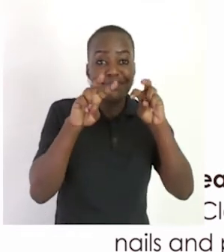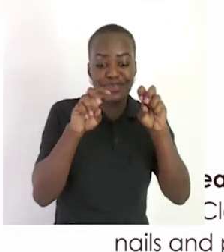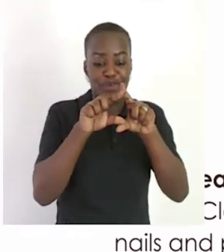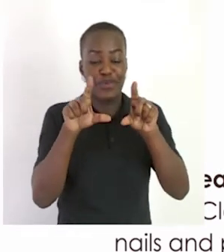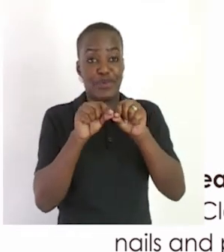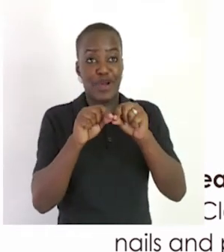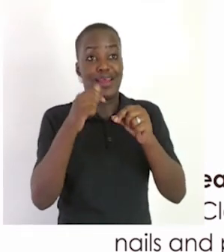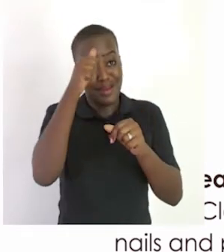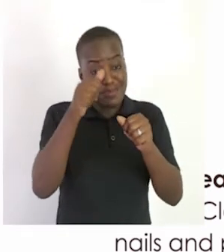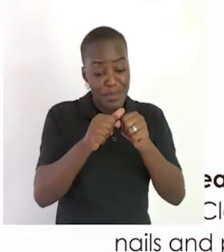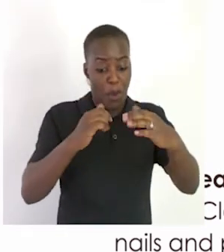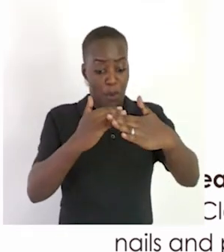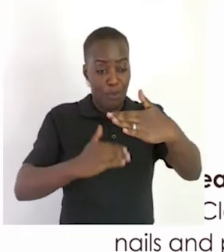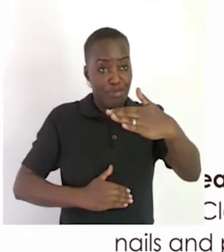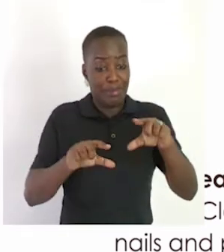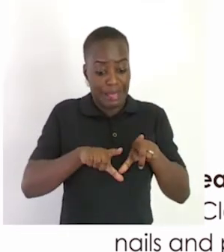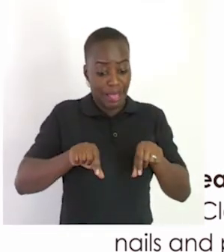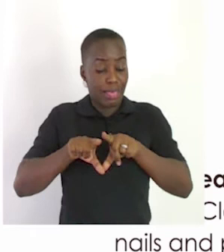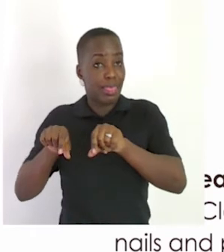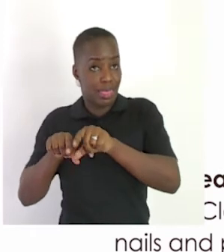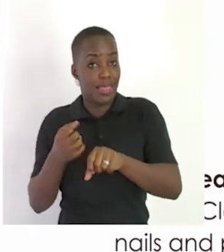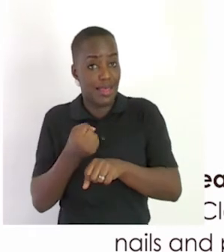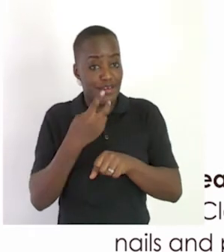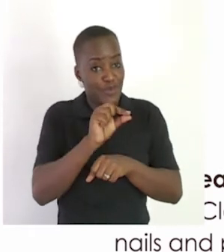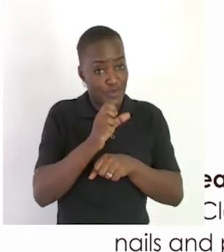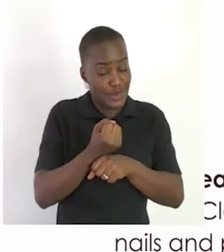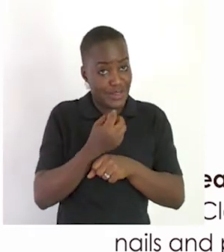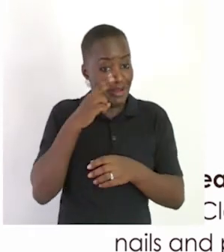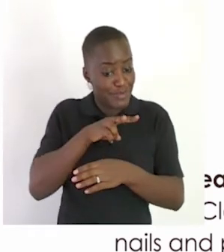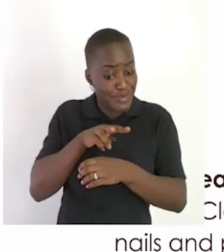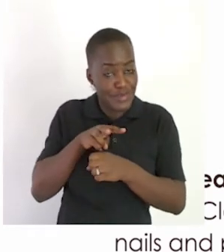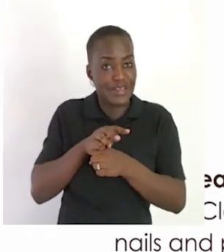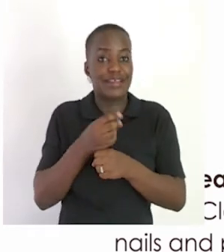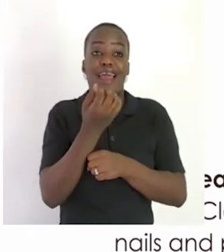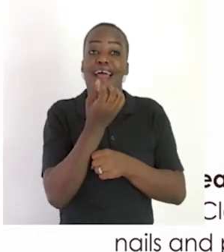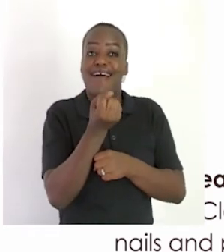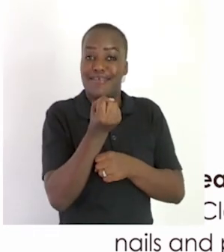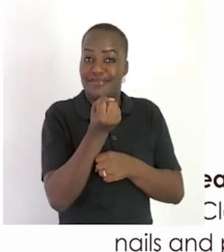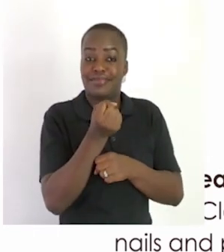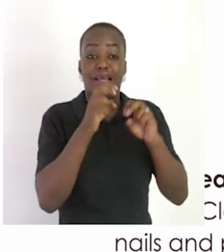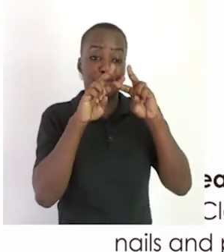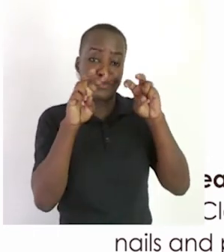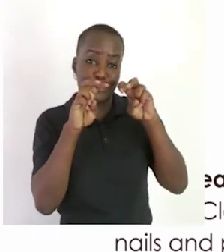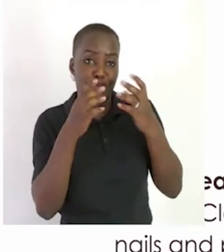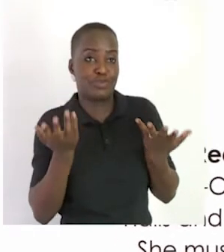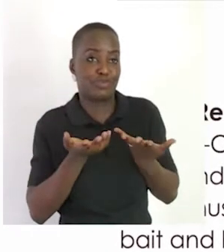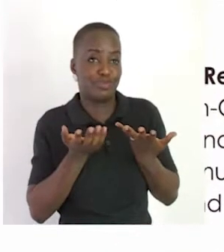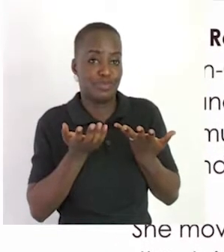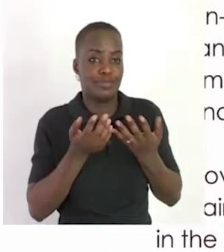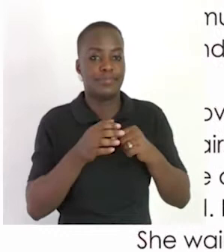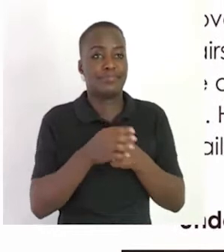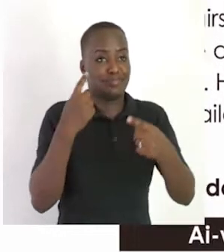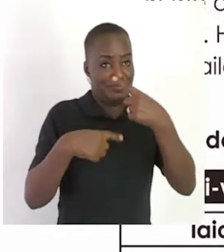were reading before. Remember, the words that we were reading before are below the passage. Let's take a look at these words